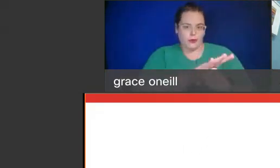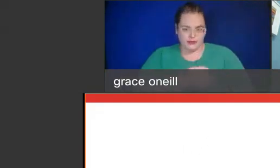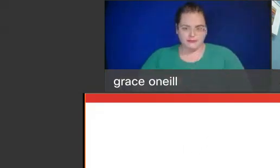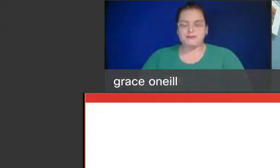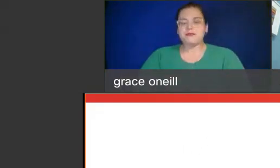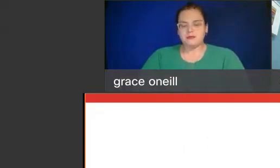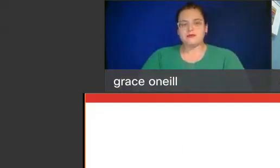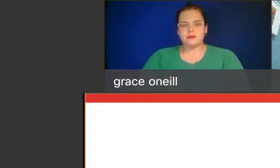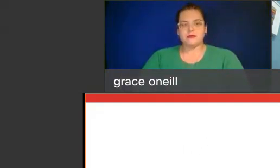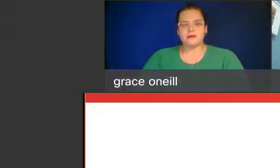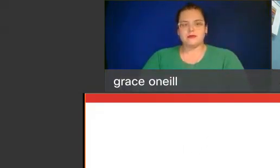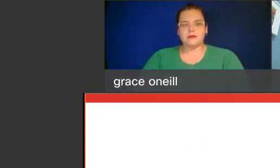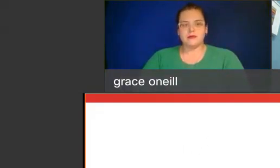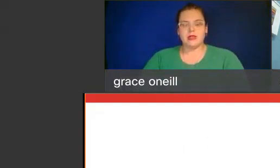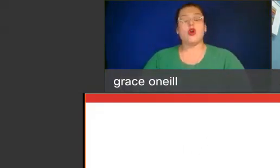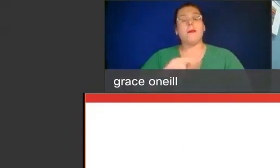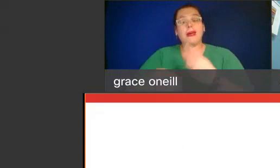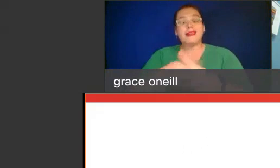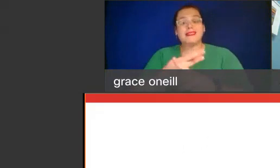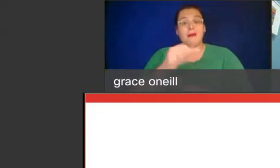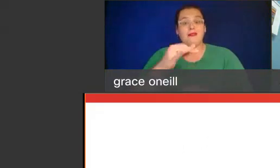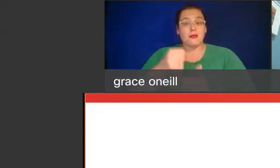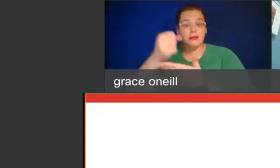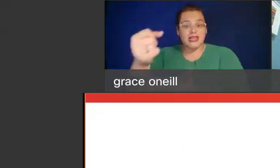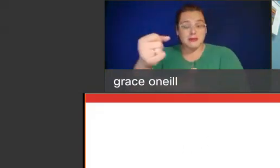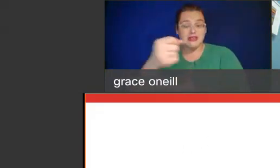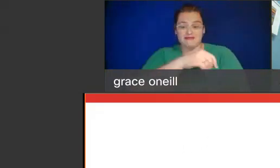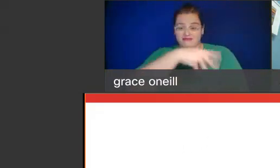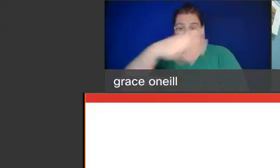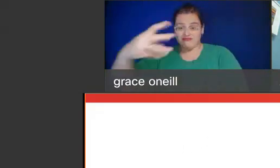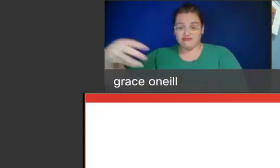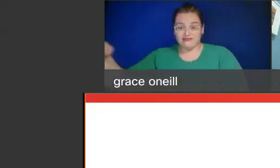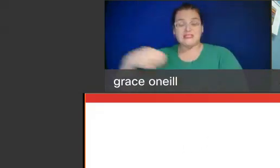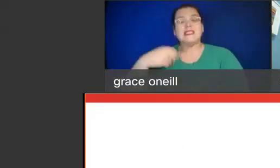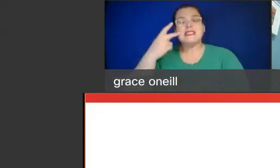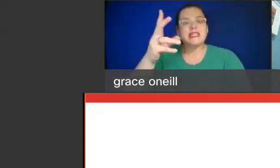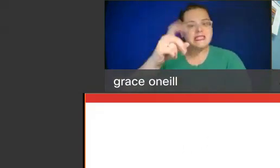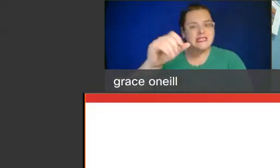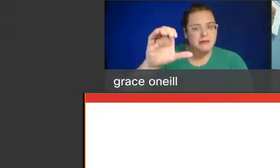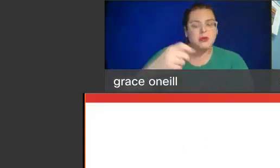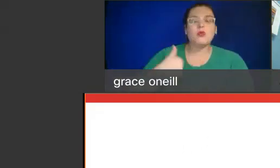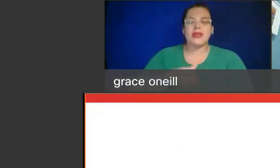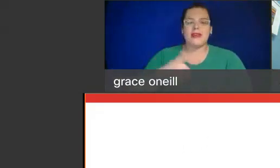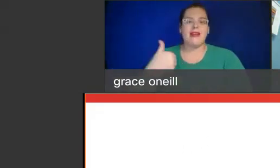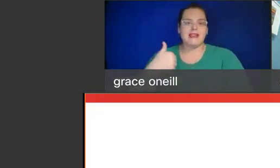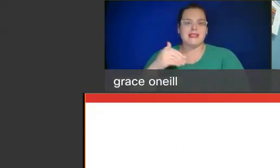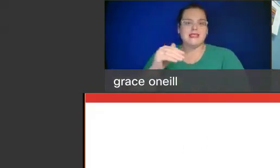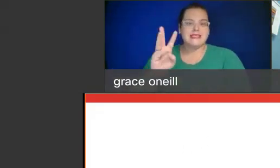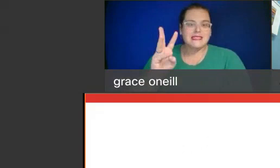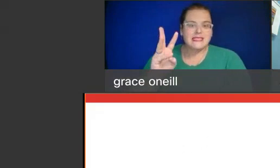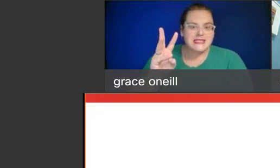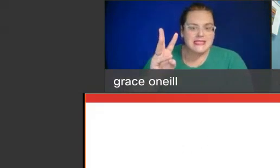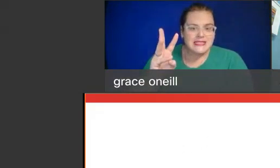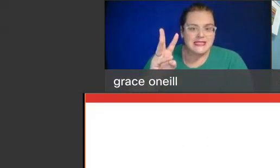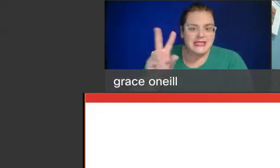So by placement type, ultimately in December, we had 60 people in supported living, 42 people in natural